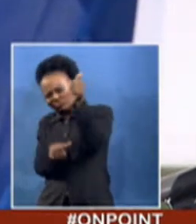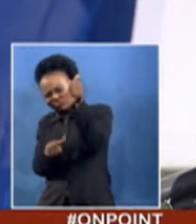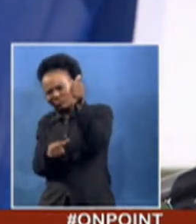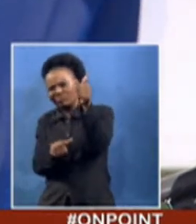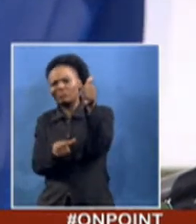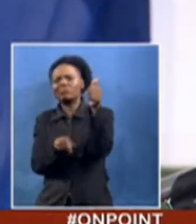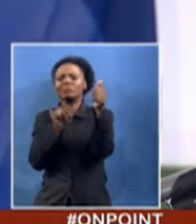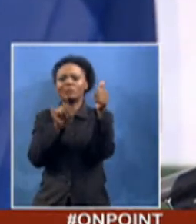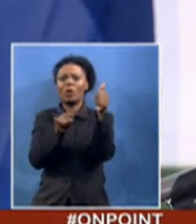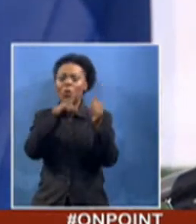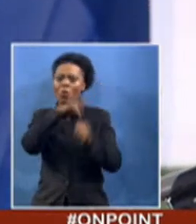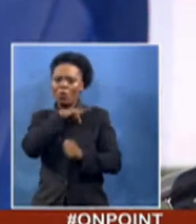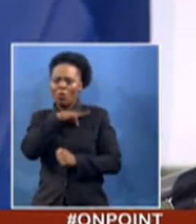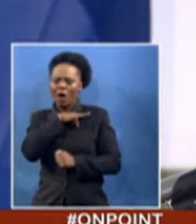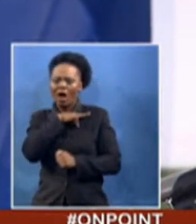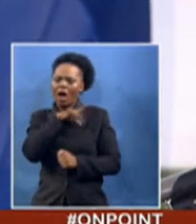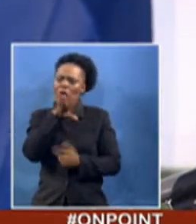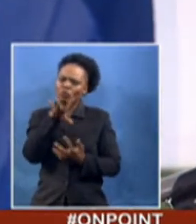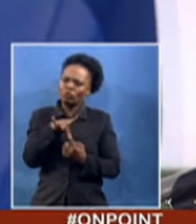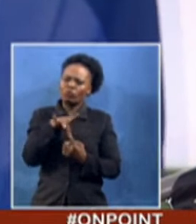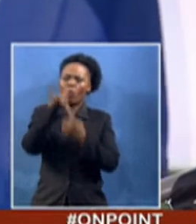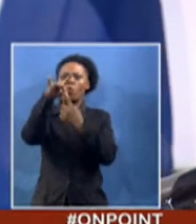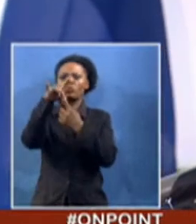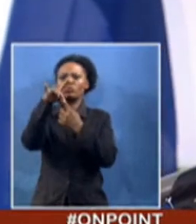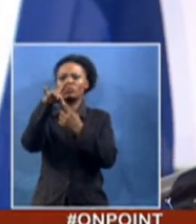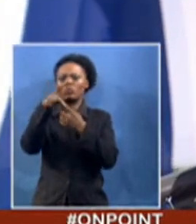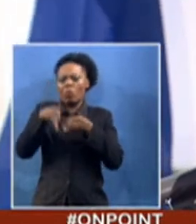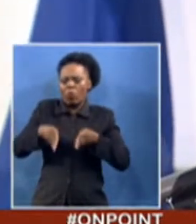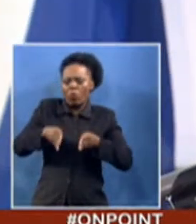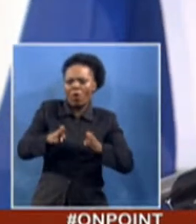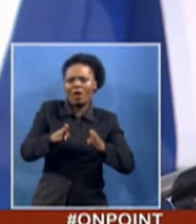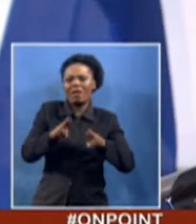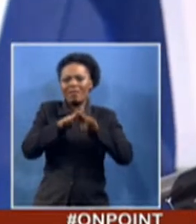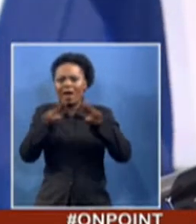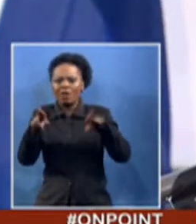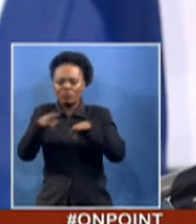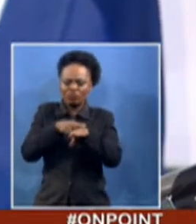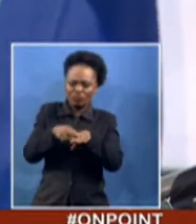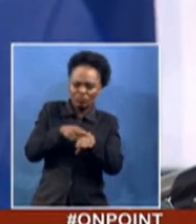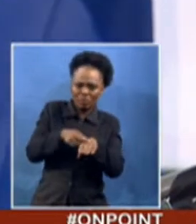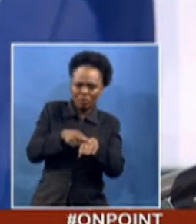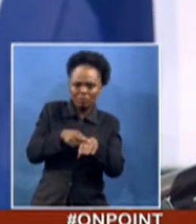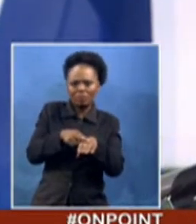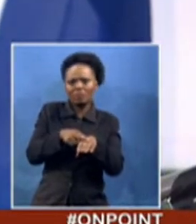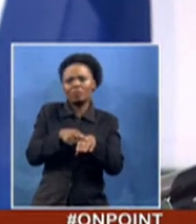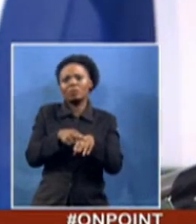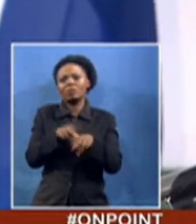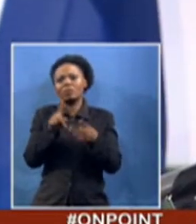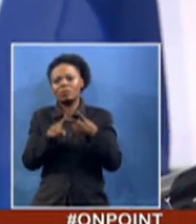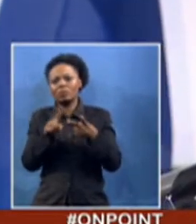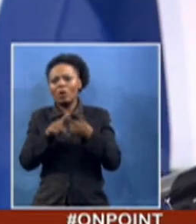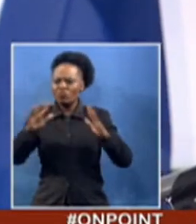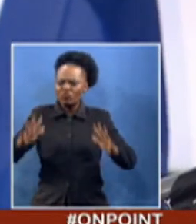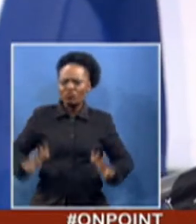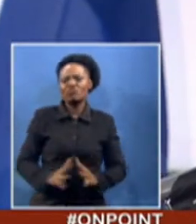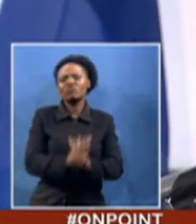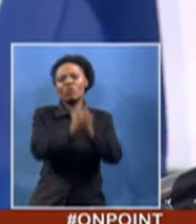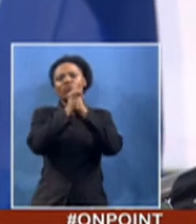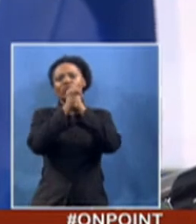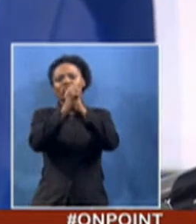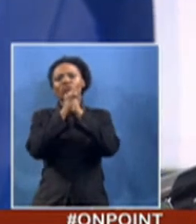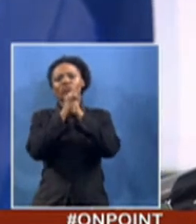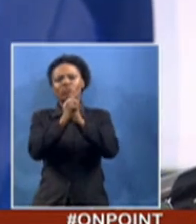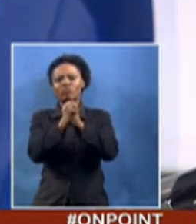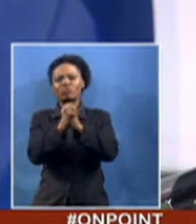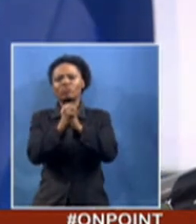we chose the path of non-racialism, of reconciliation, of